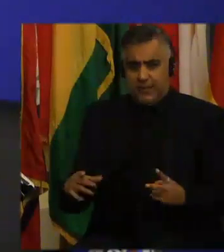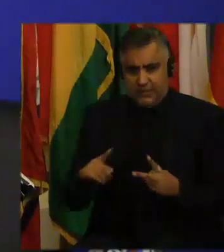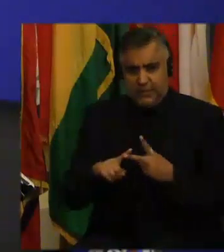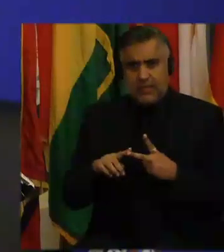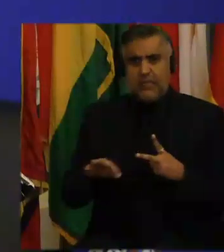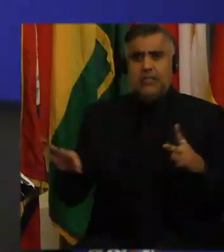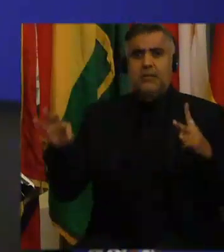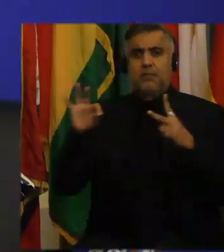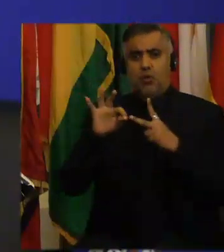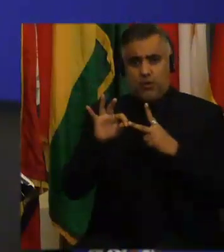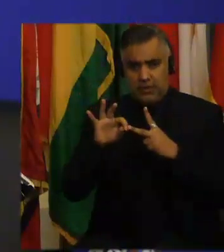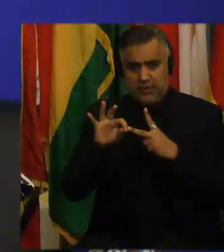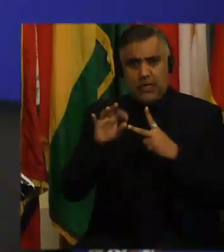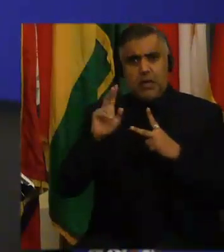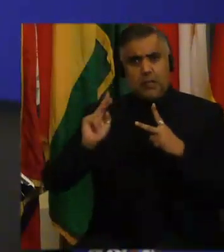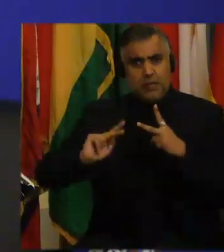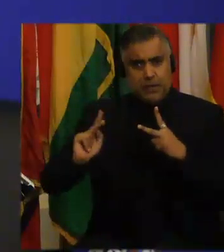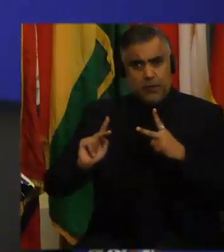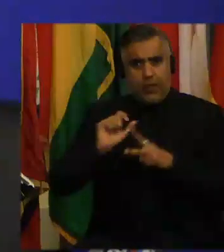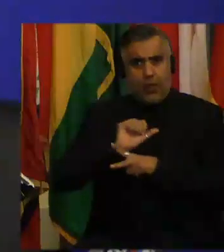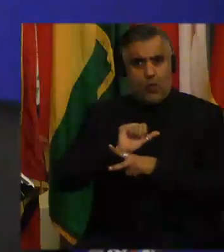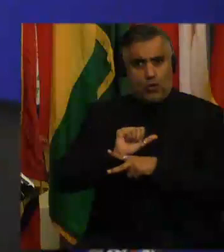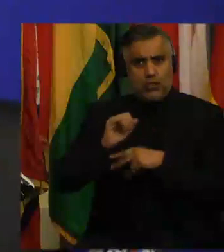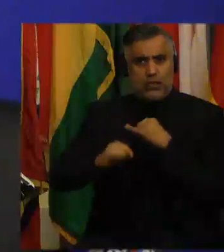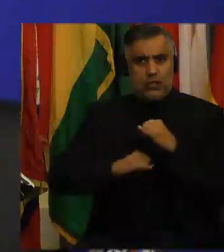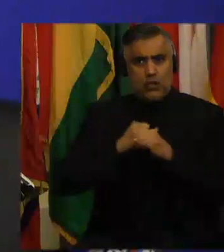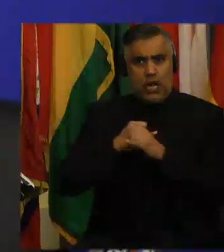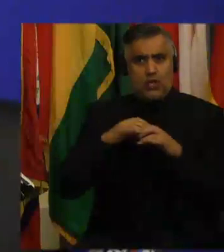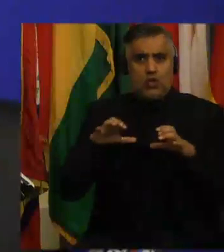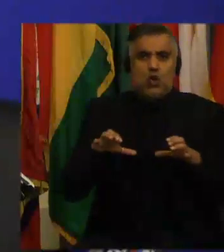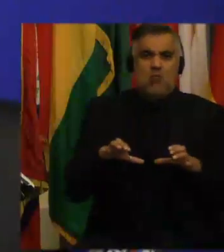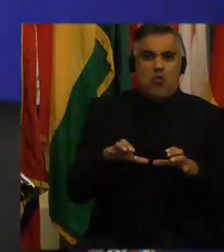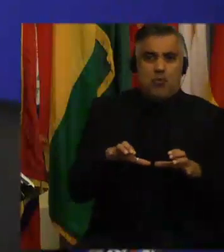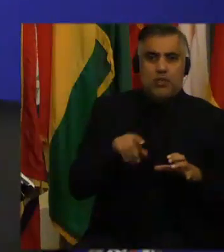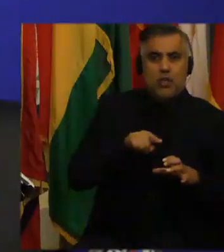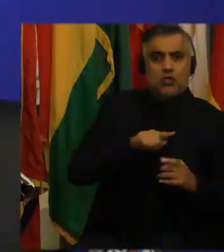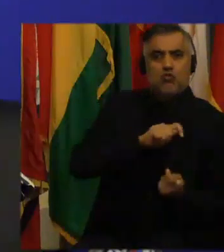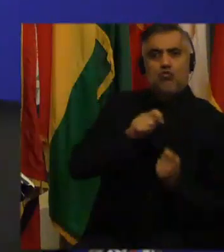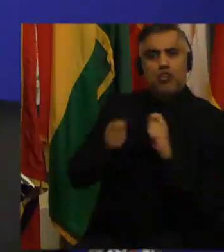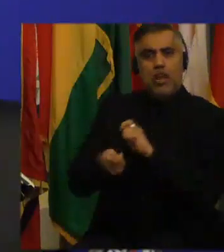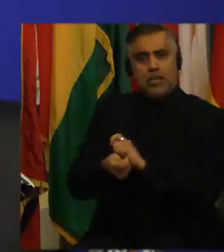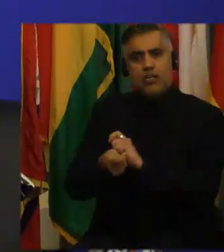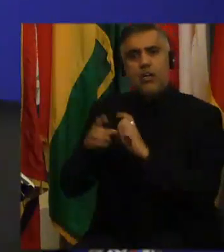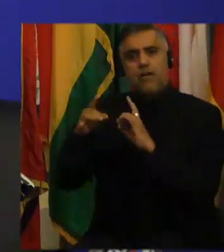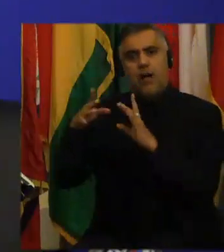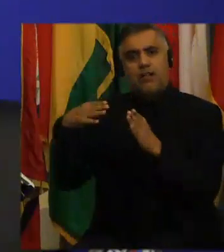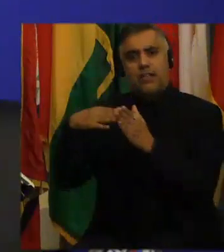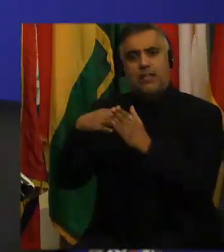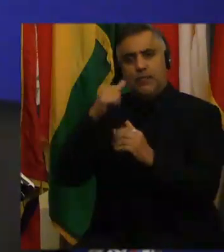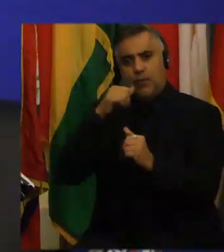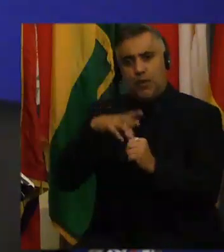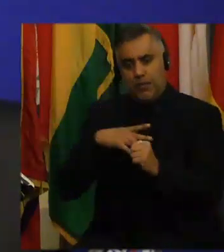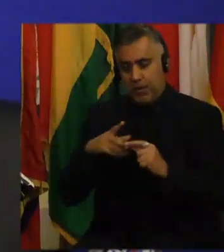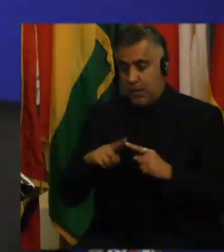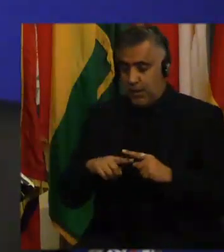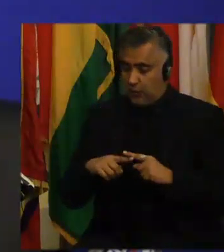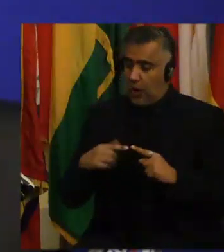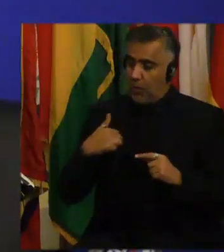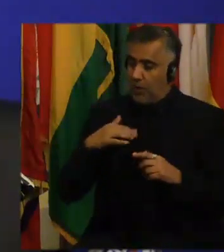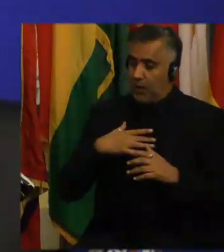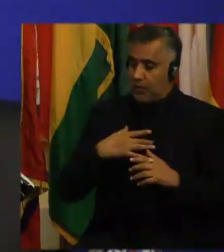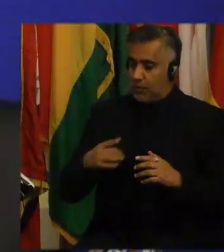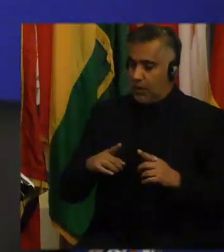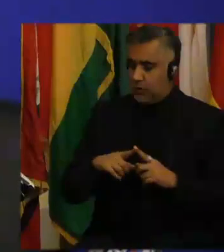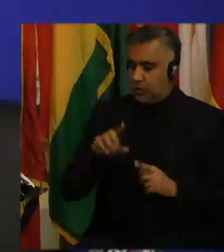important people who've worked in international movements to change the context of violence against women. And I would like to start